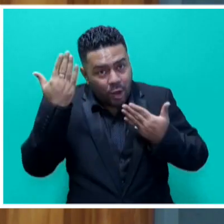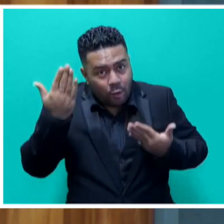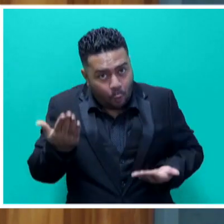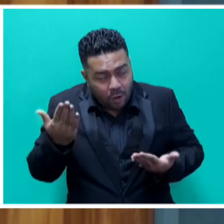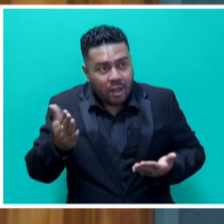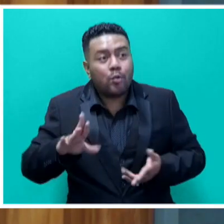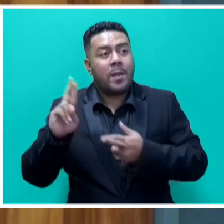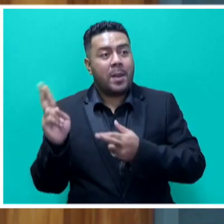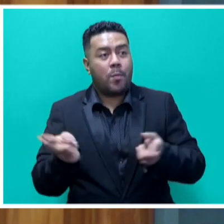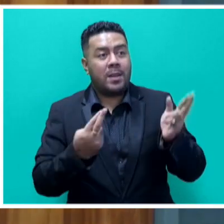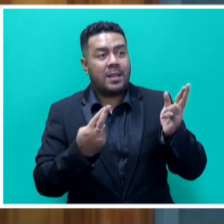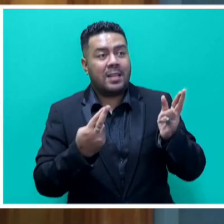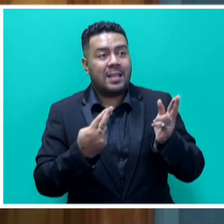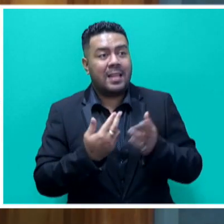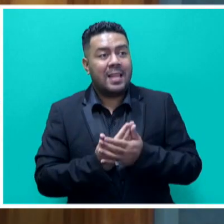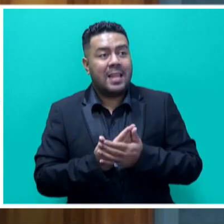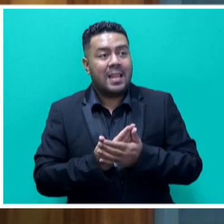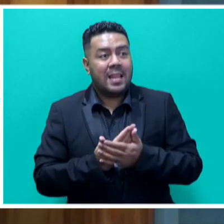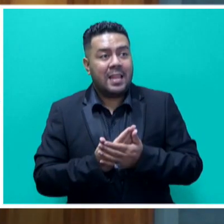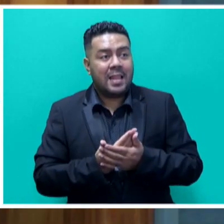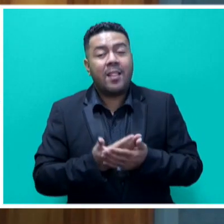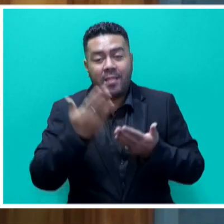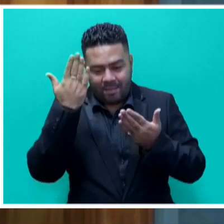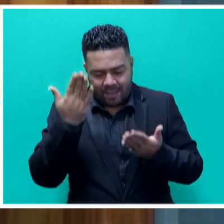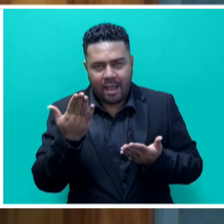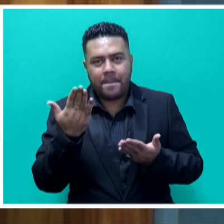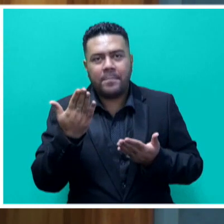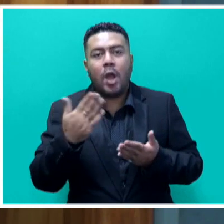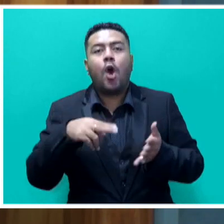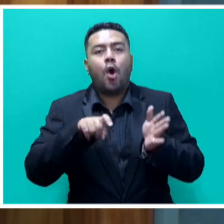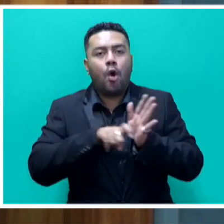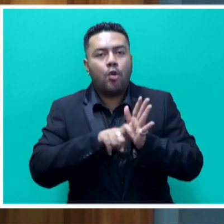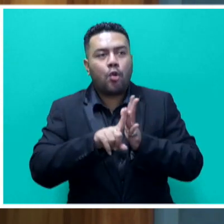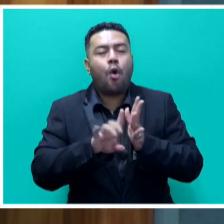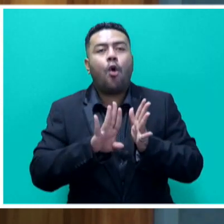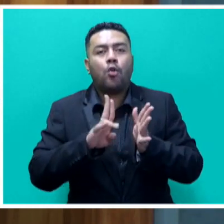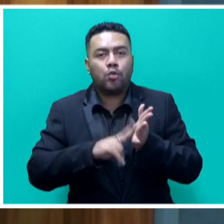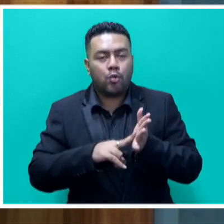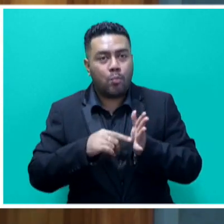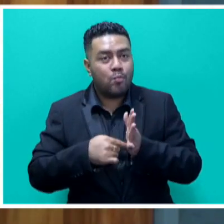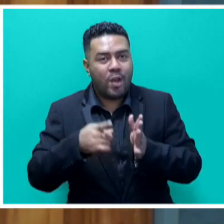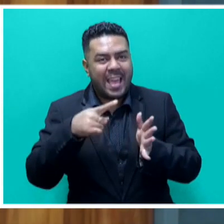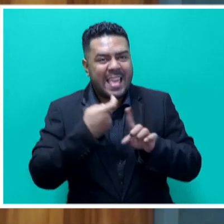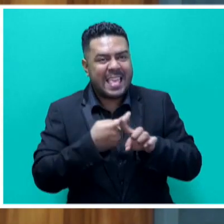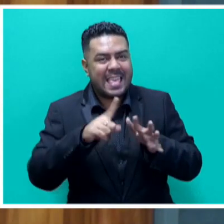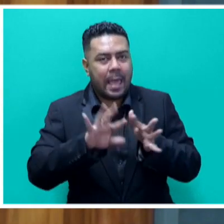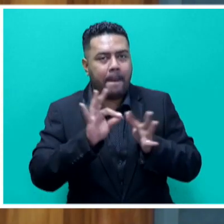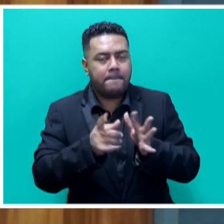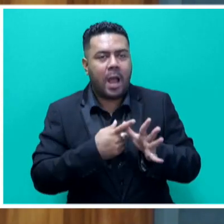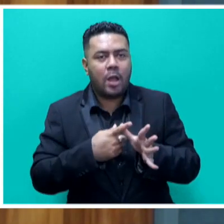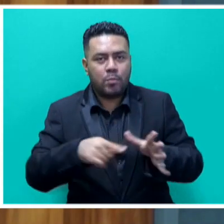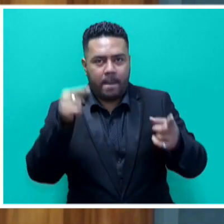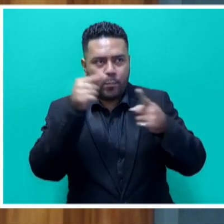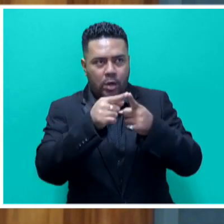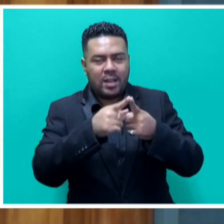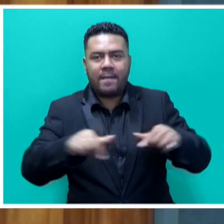hereby nominate Nongani Marambal Nroktin Riketi, Rote Mumu Wikamba Kepa to be appointed as the President